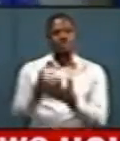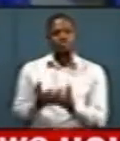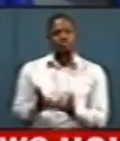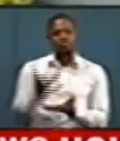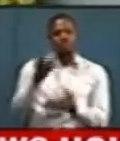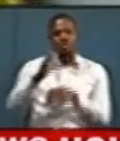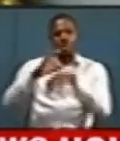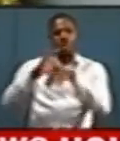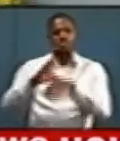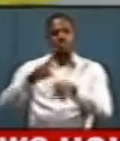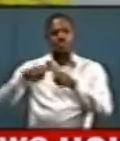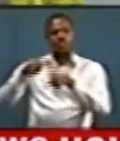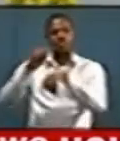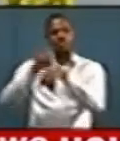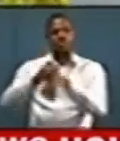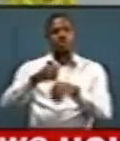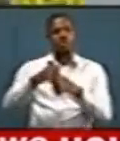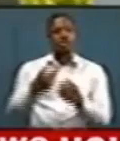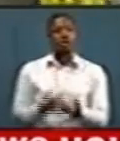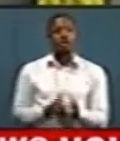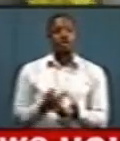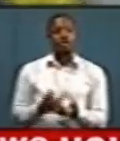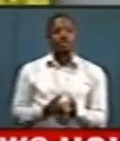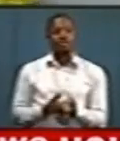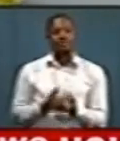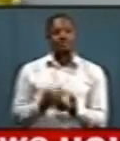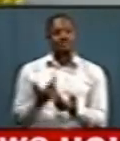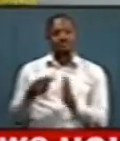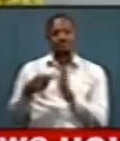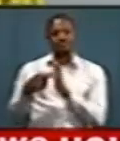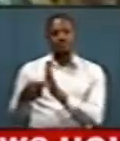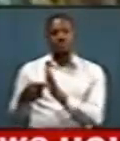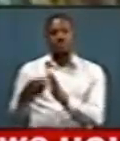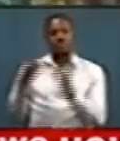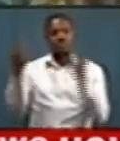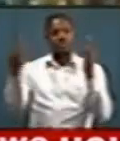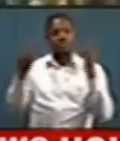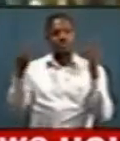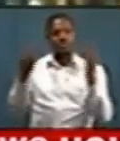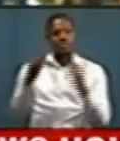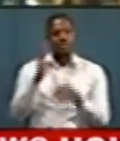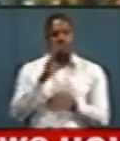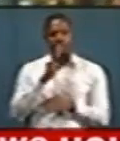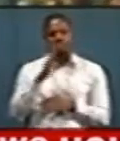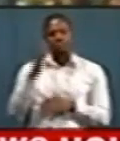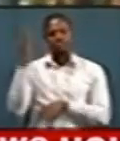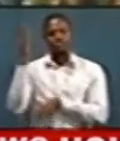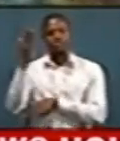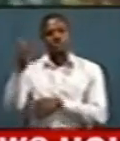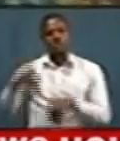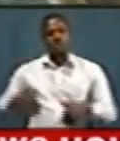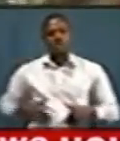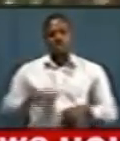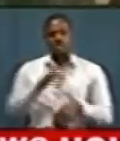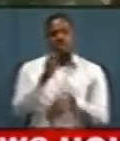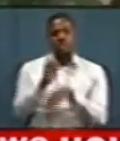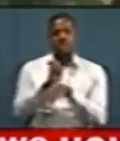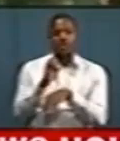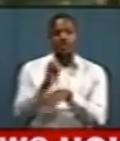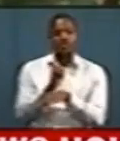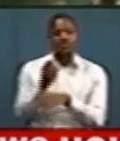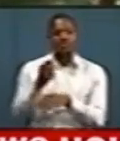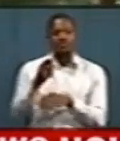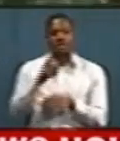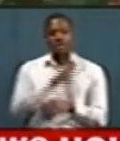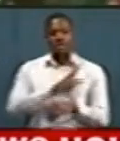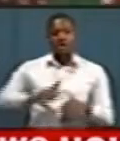of the various tribes in Ghana. On the sidelines of the festival, there'll be a forum on youth unemployment. The Kurontihini